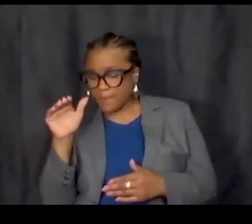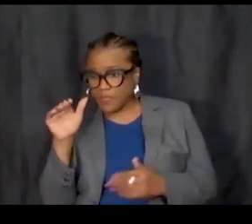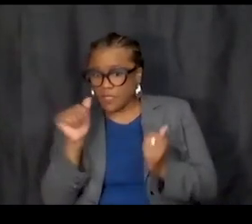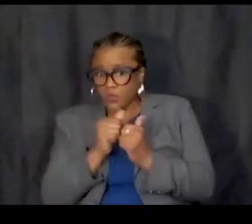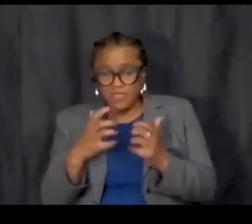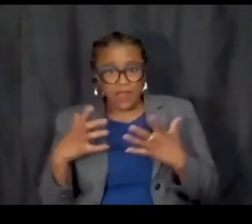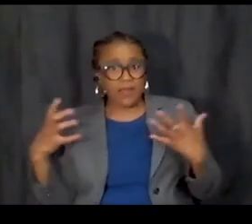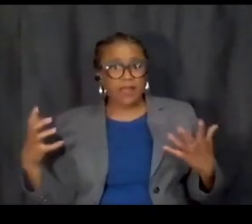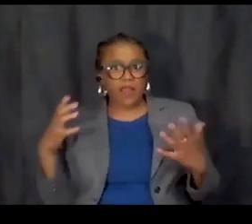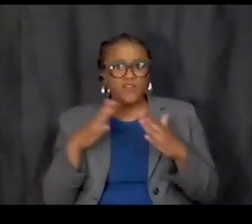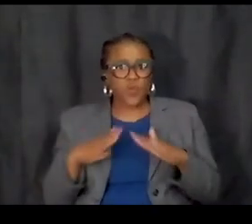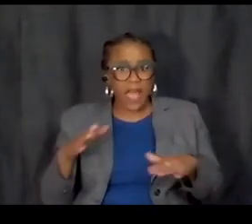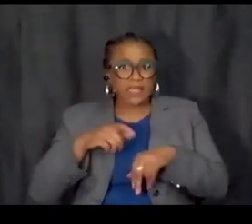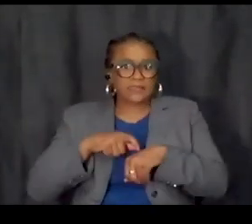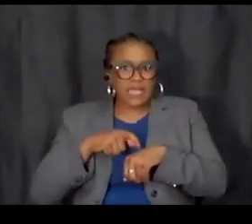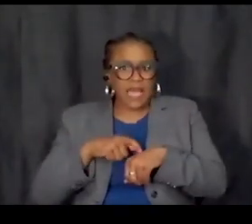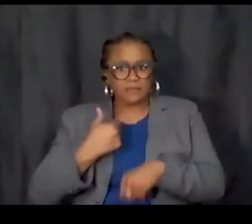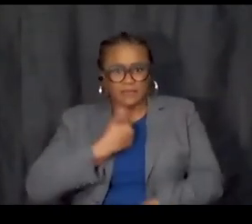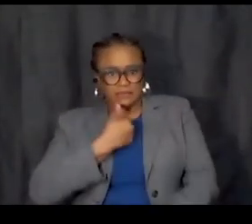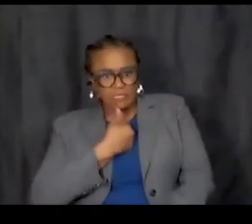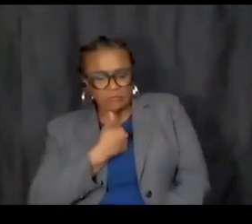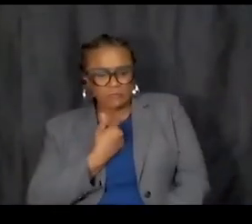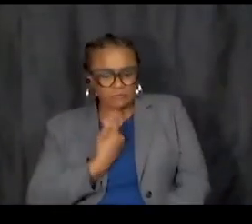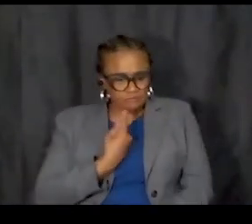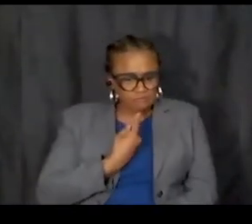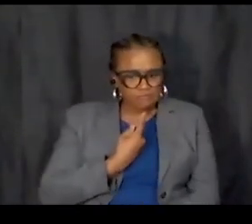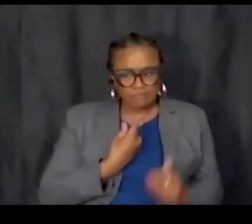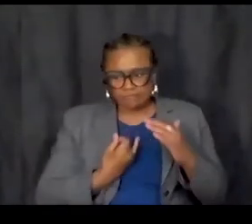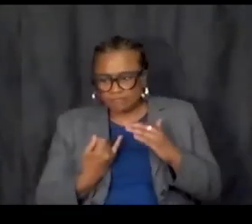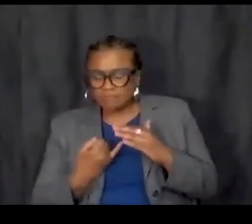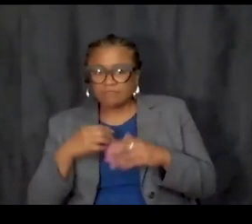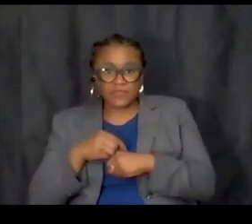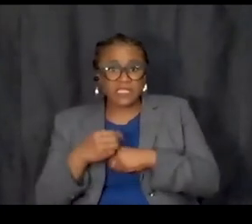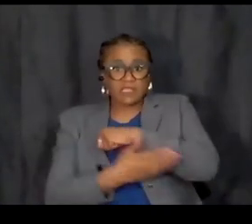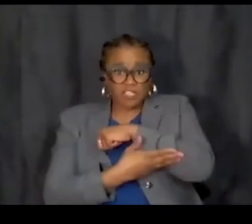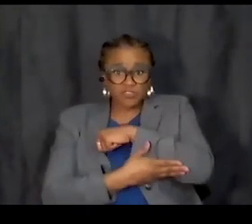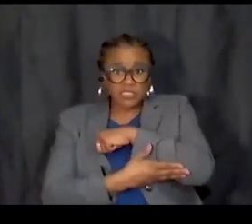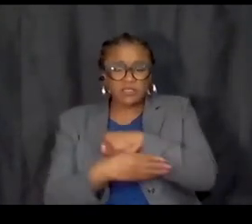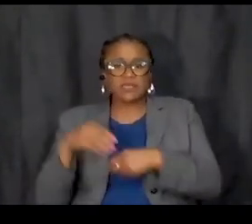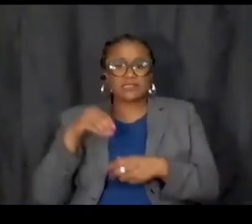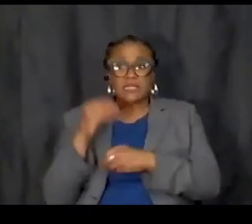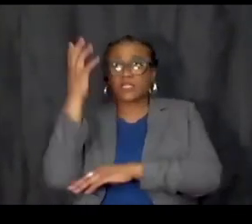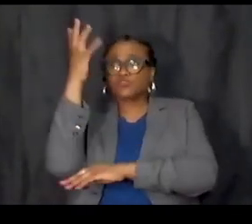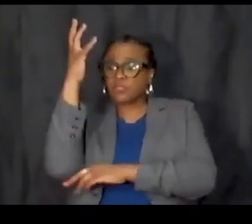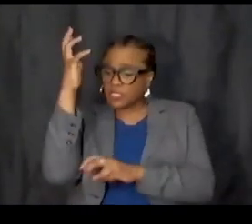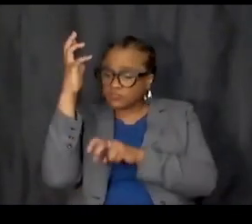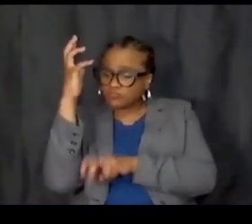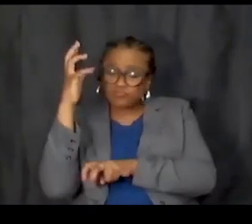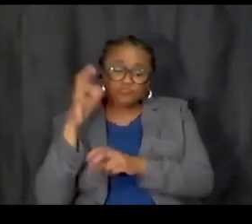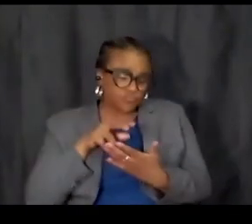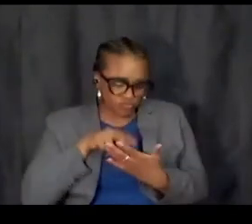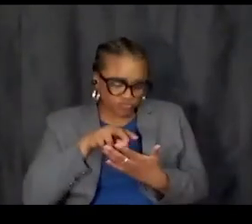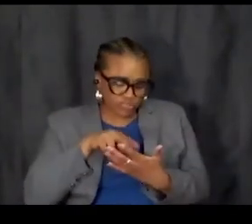myself, out in the country, sitting under trees, reading and experiencing not just birdsong, but all the